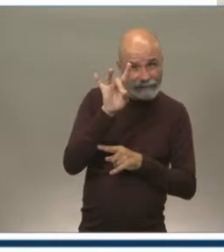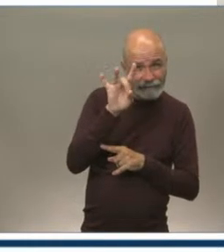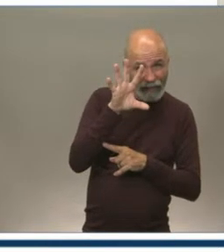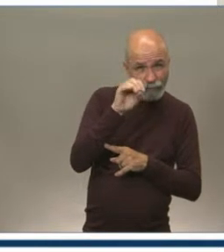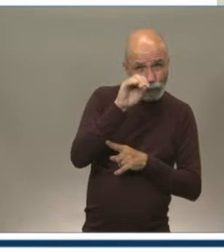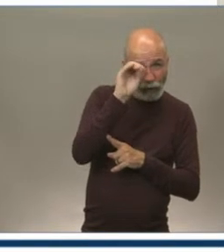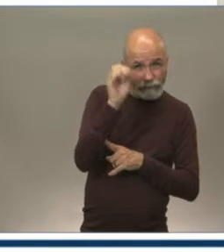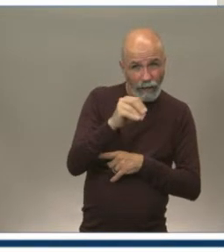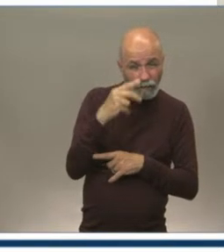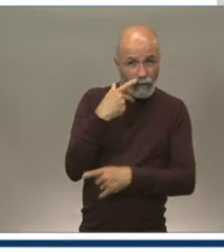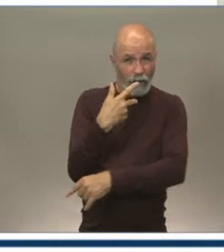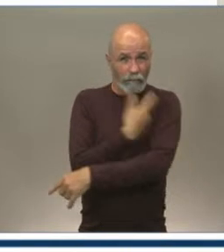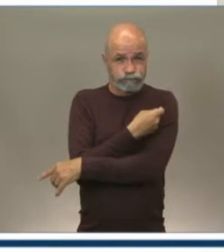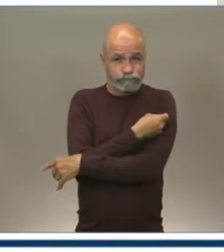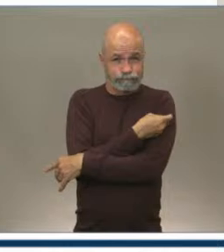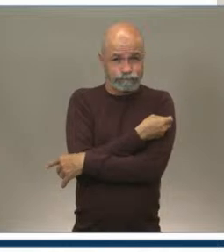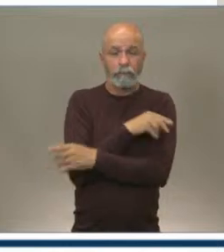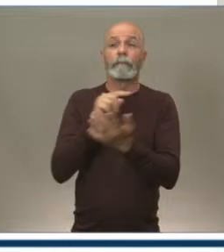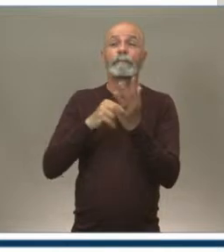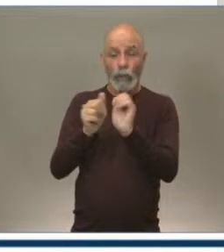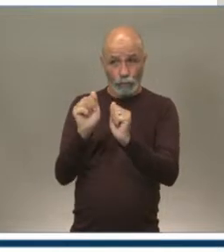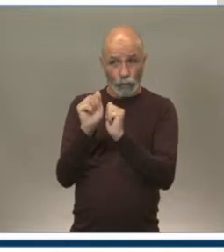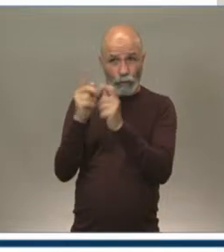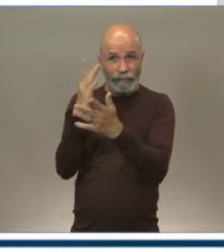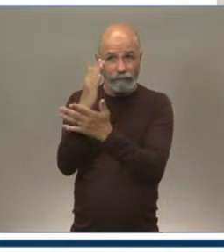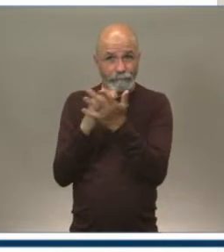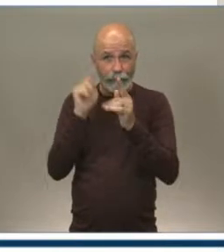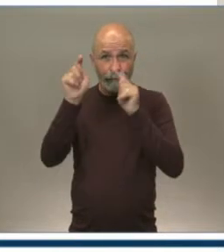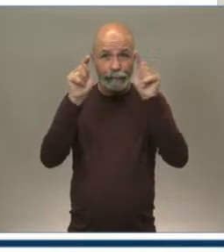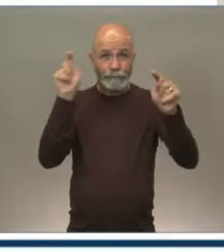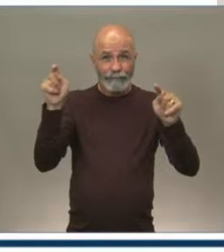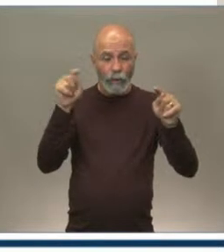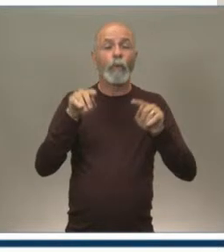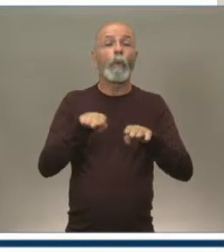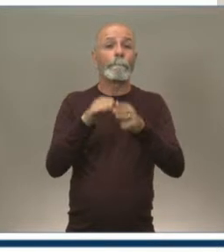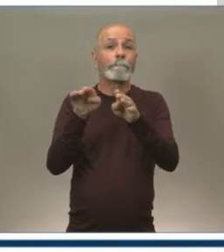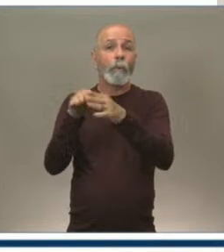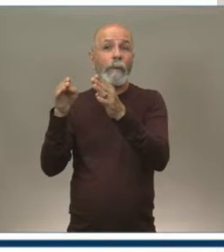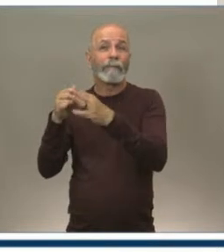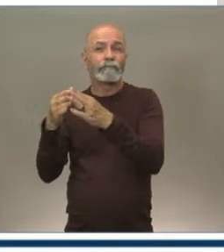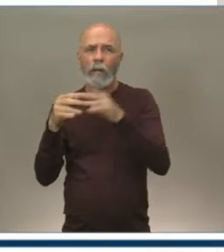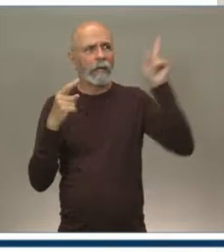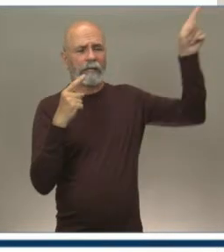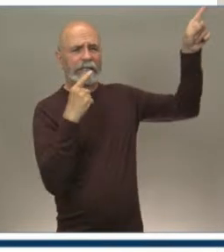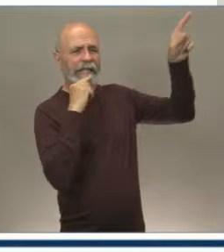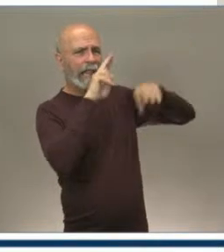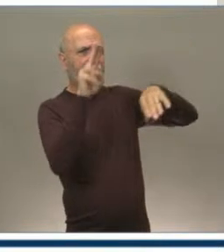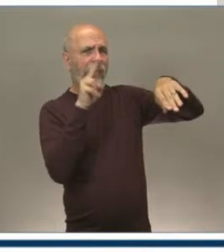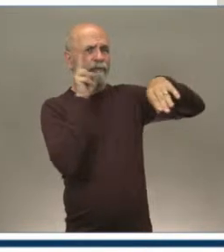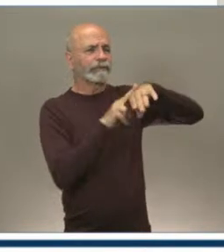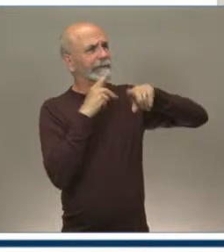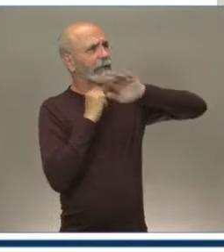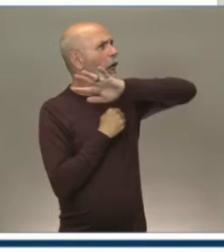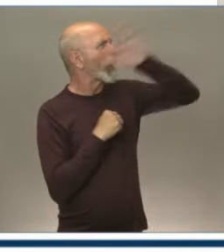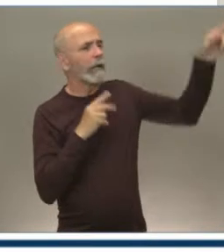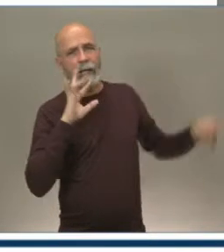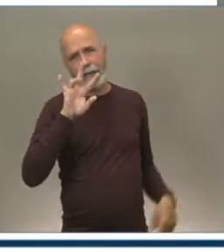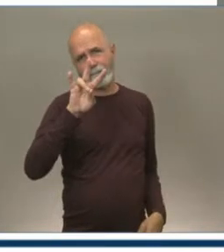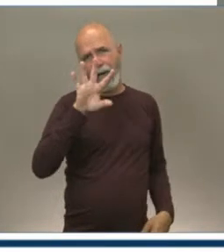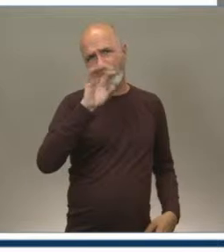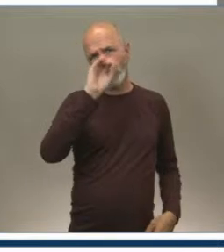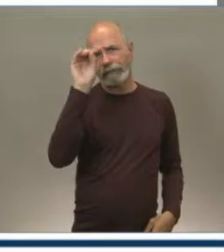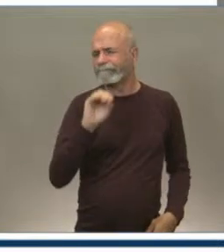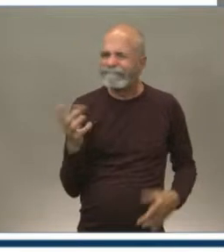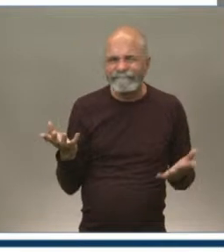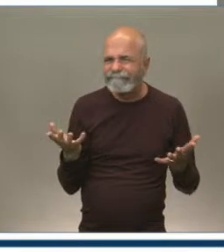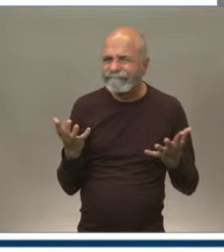restrictions, and the national guidance is 75%. Can you explain the difference there? So we're working to clarify that.